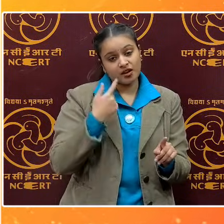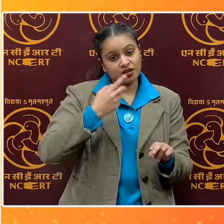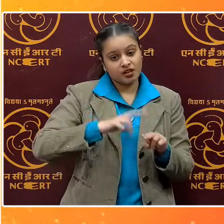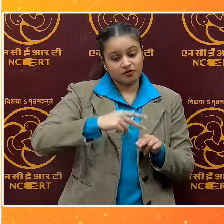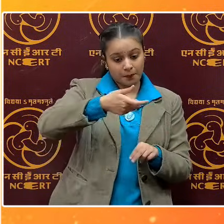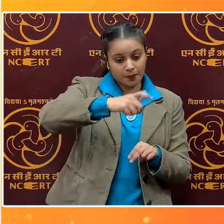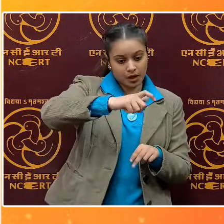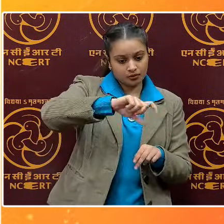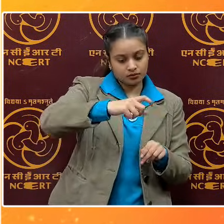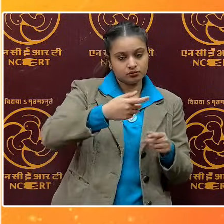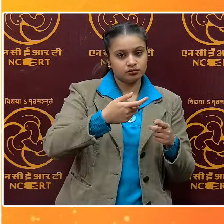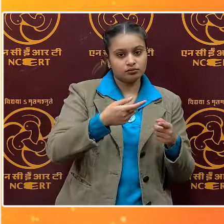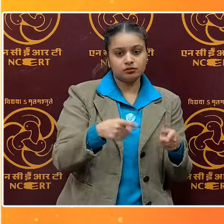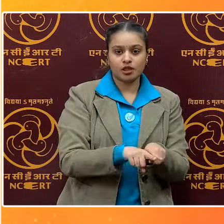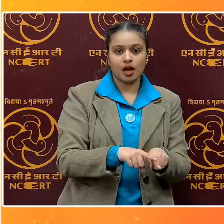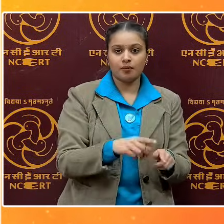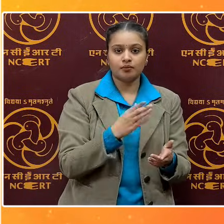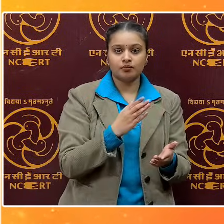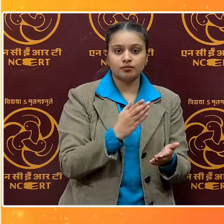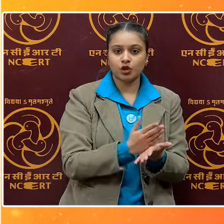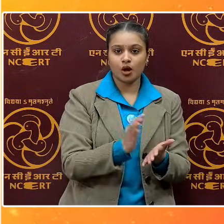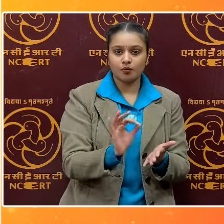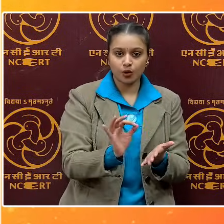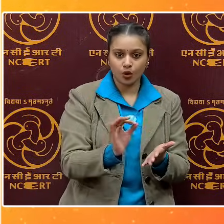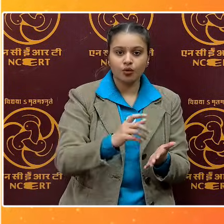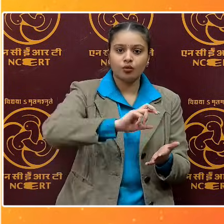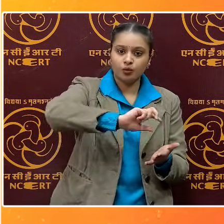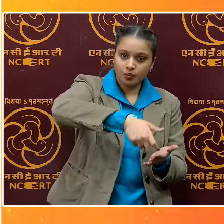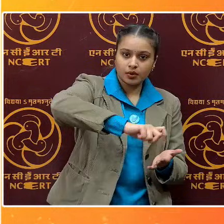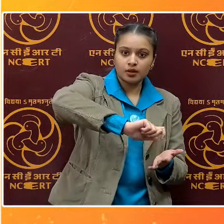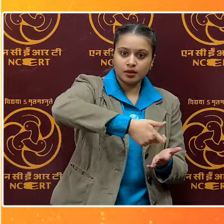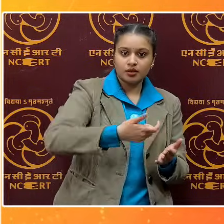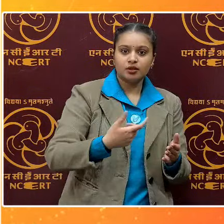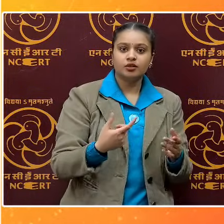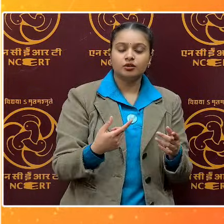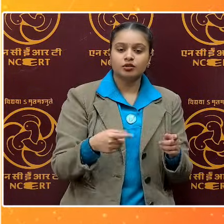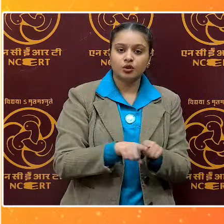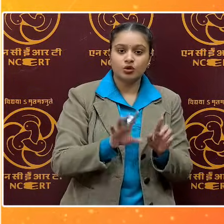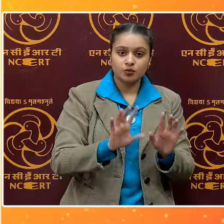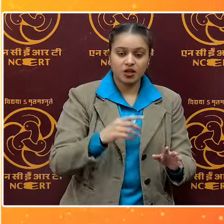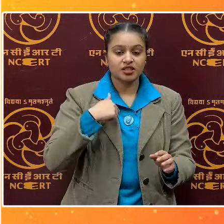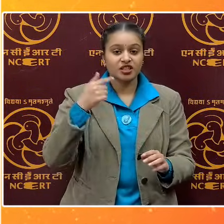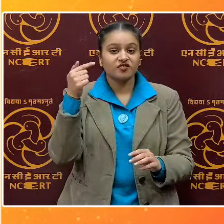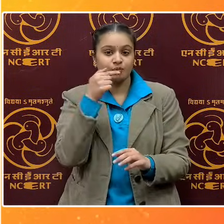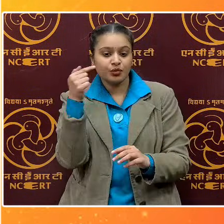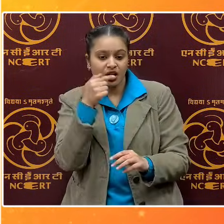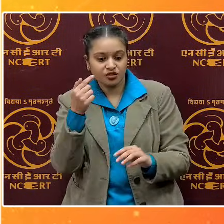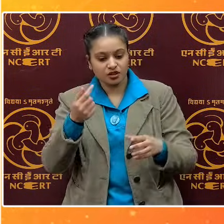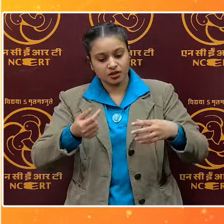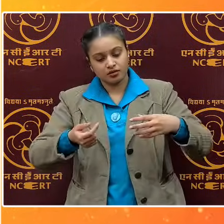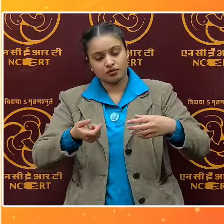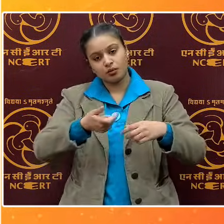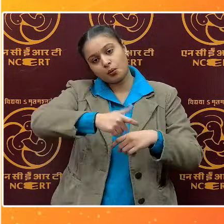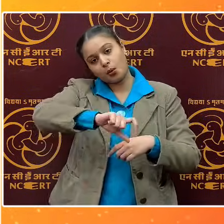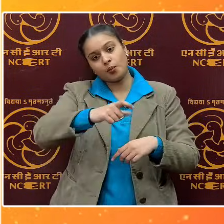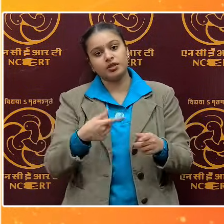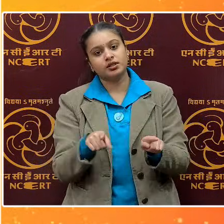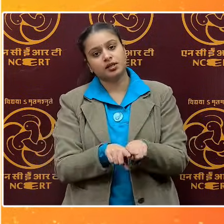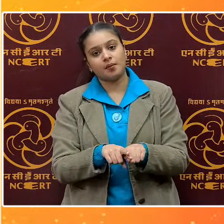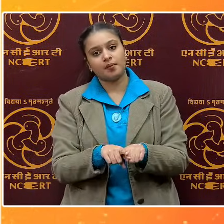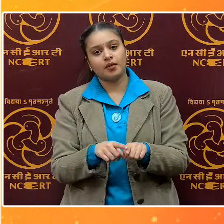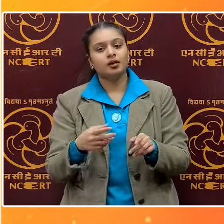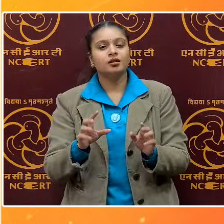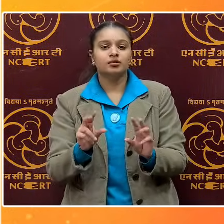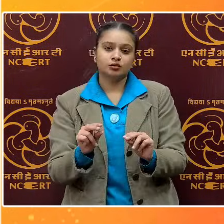running, and you should not use a lot of water. Keep the tap running while brushing our teeth. While brushing or while bathing, because we